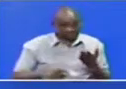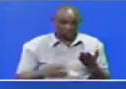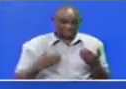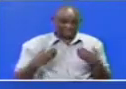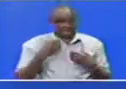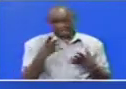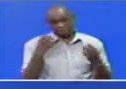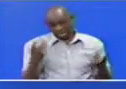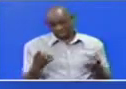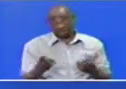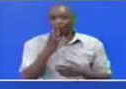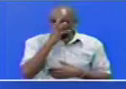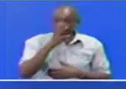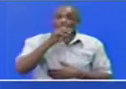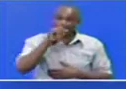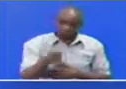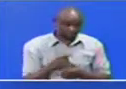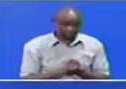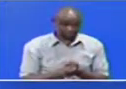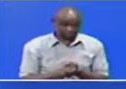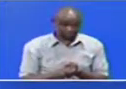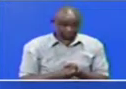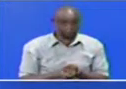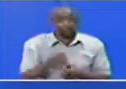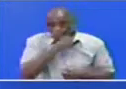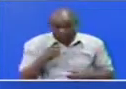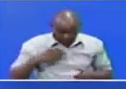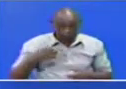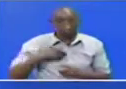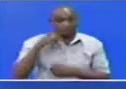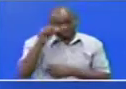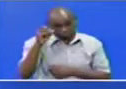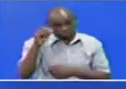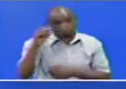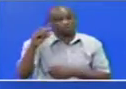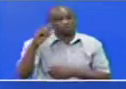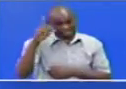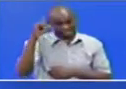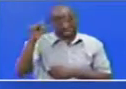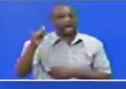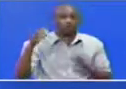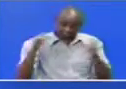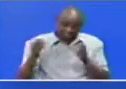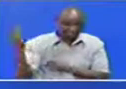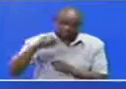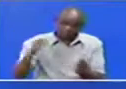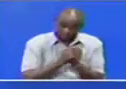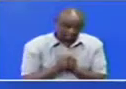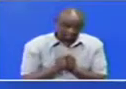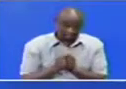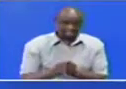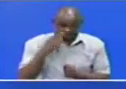than 4,000 elders of the Degonia community coming together